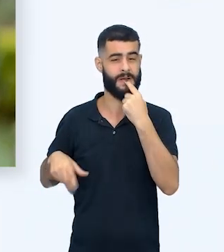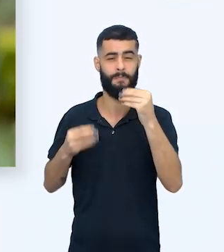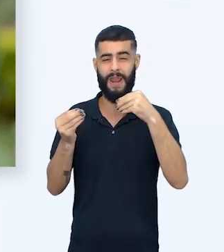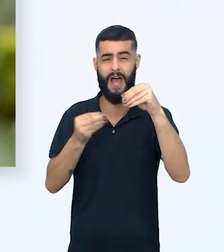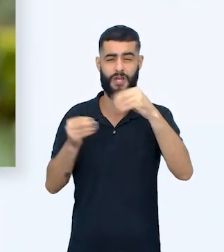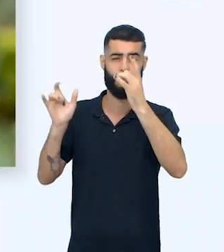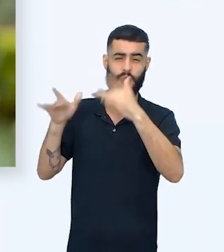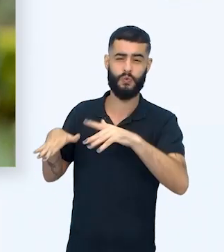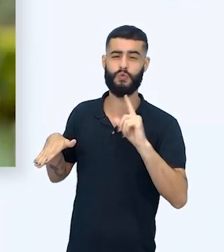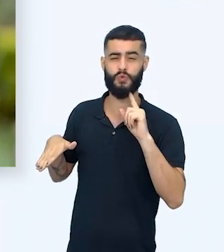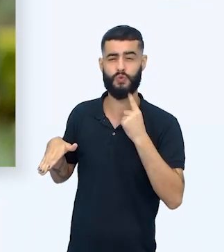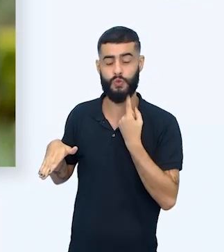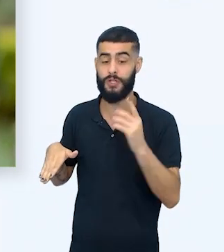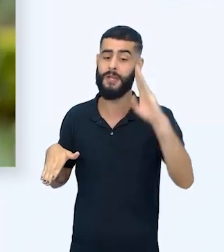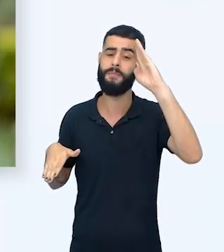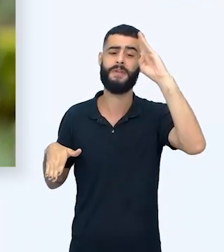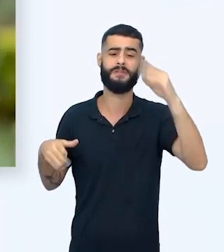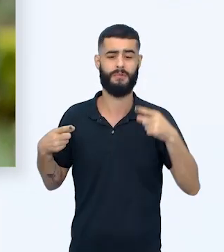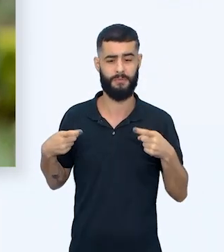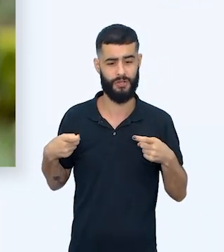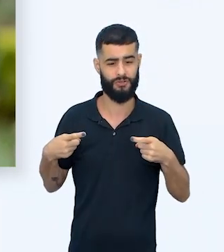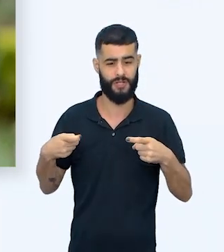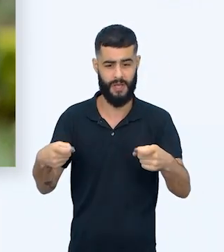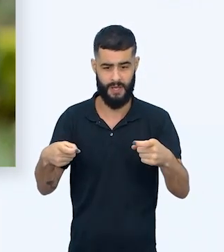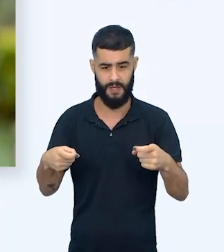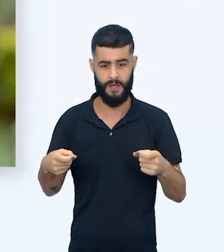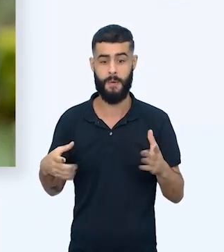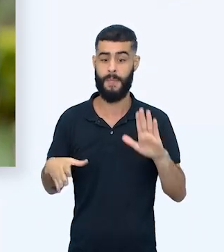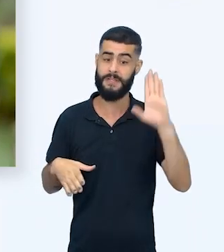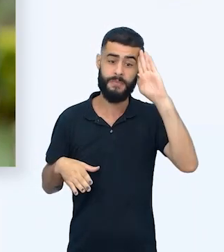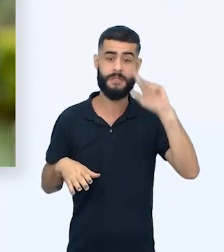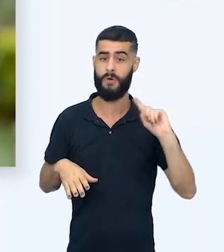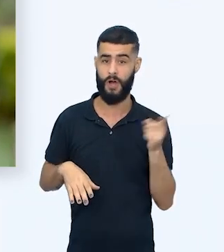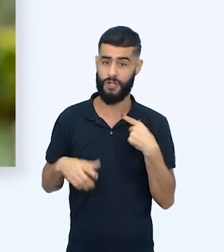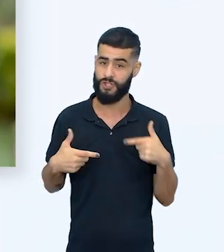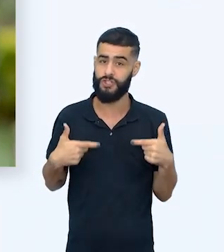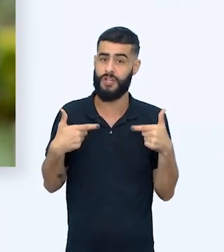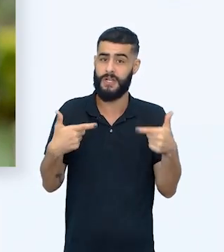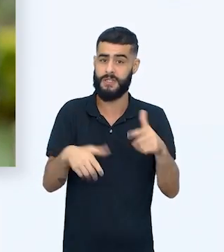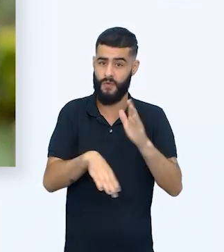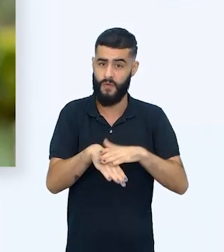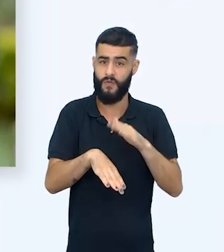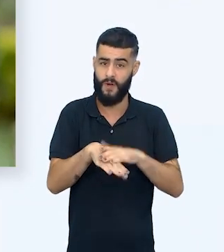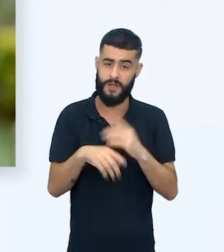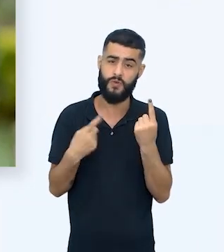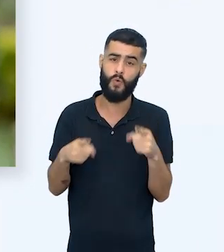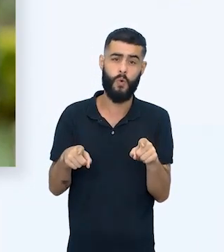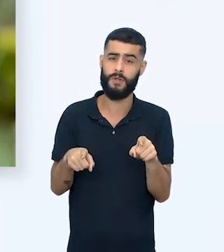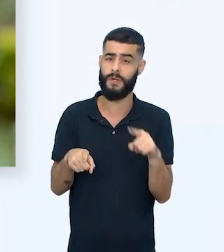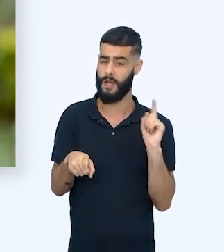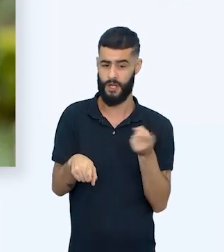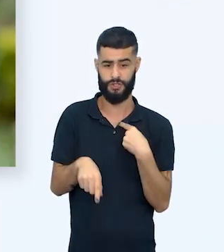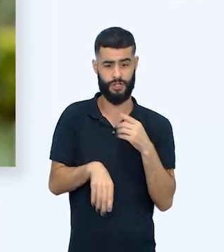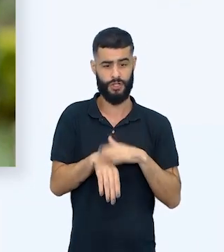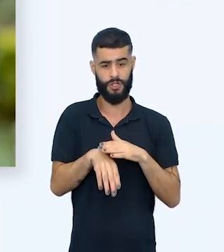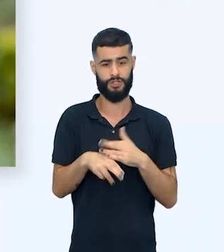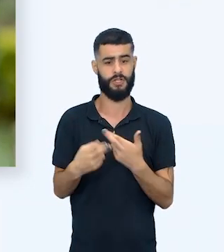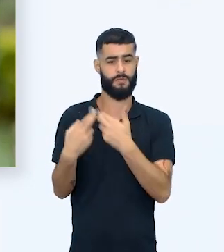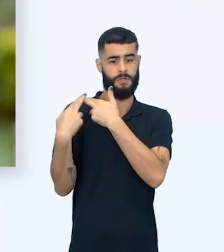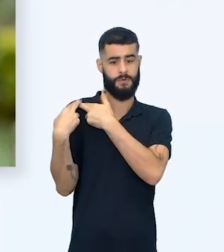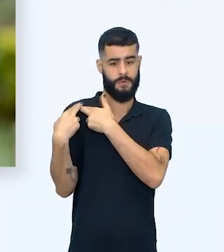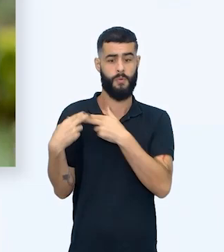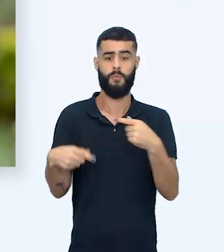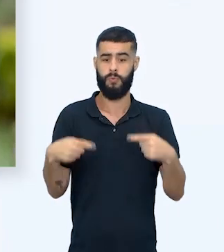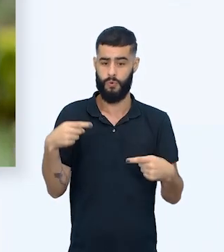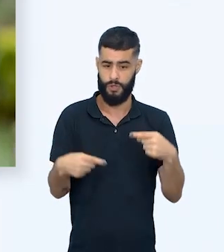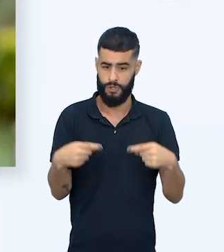important than ever, and we're running against the clock. And this is on all of us. This means politicians who see